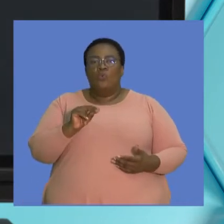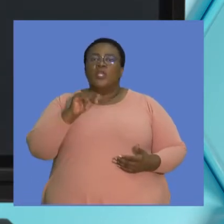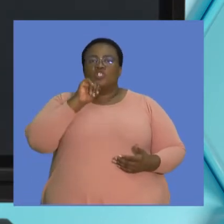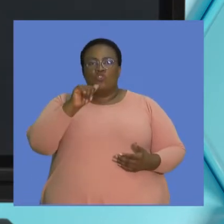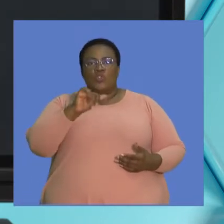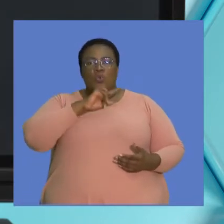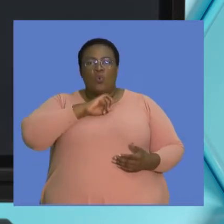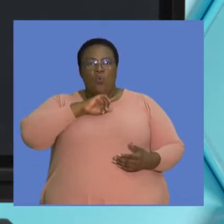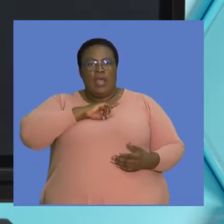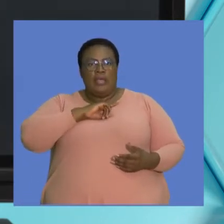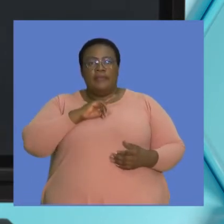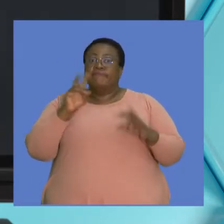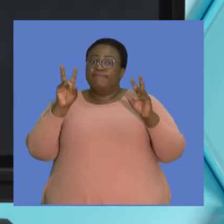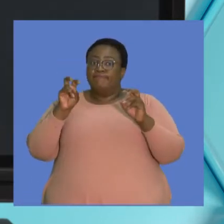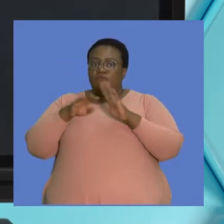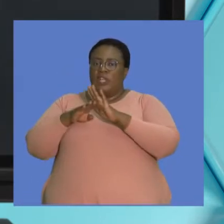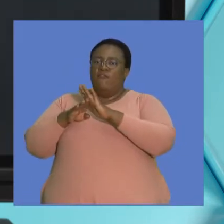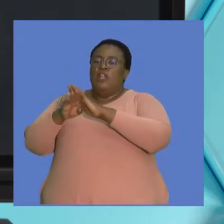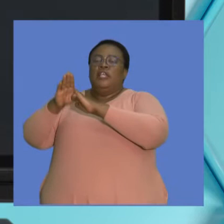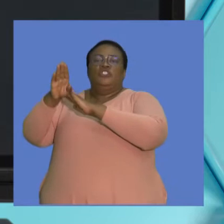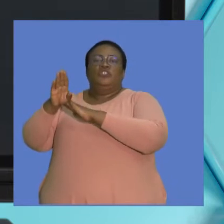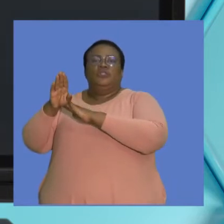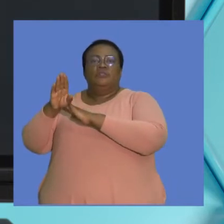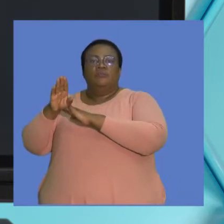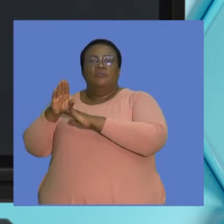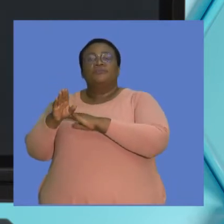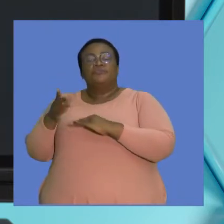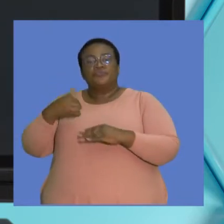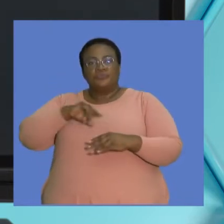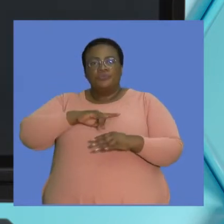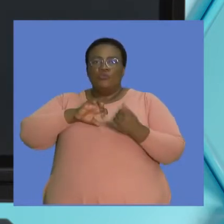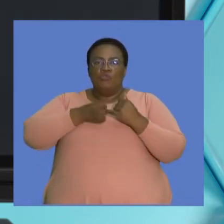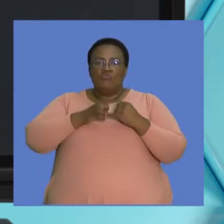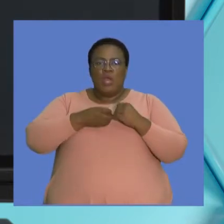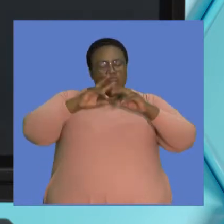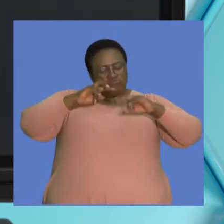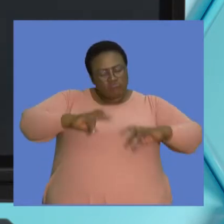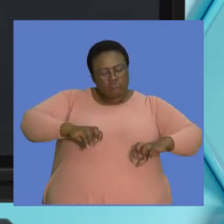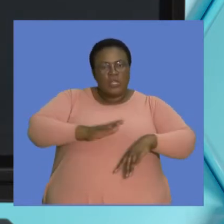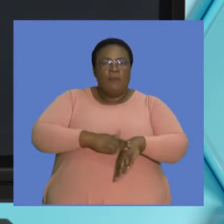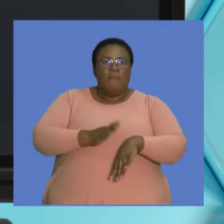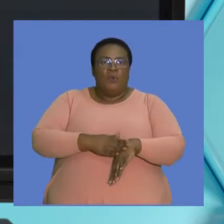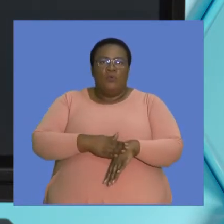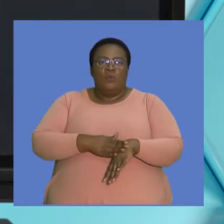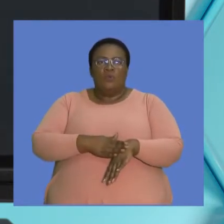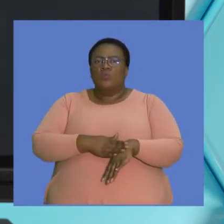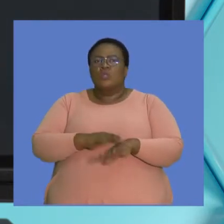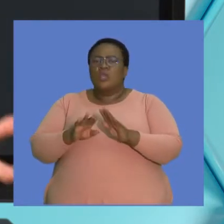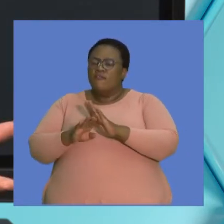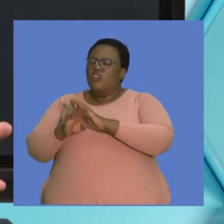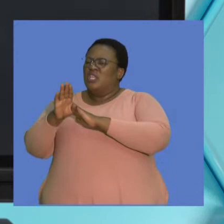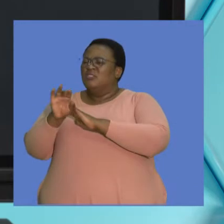fact. Why? Because the concept was inflation. So we're going to try and investigate further on what